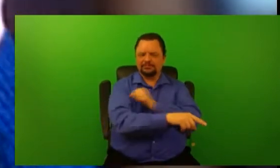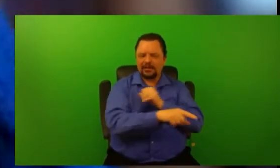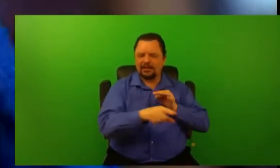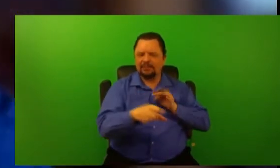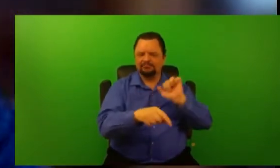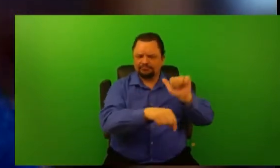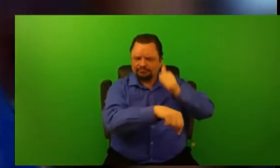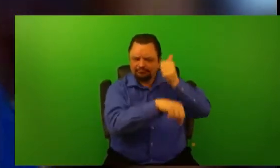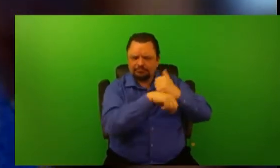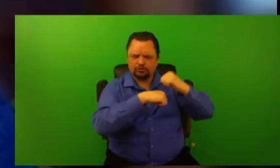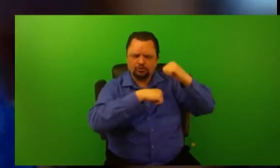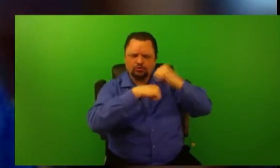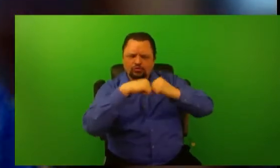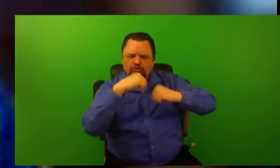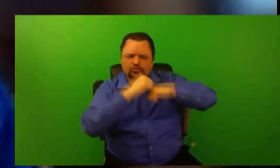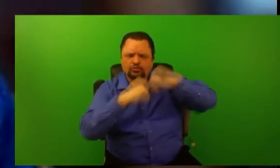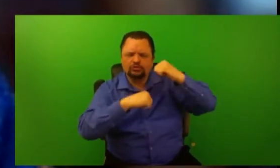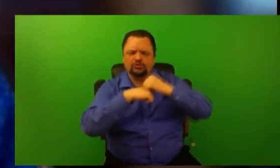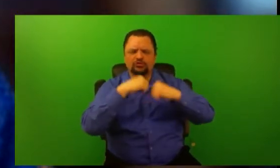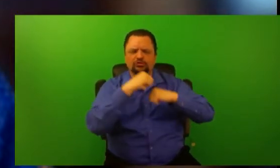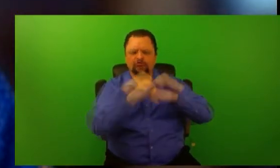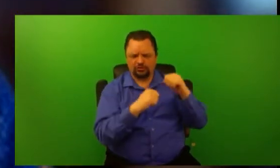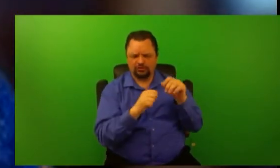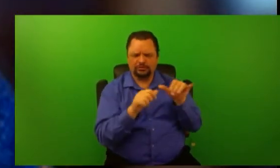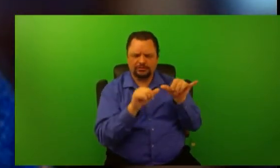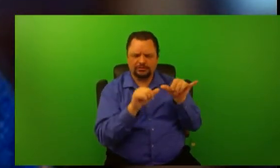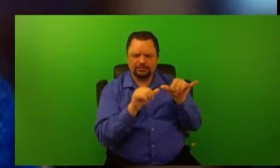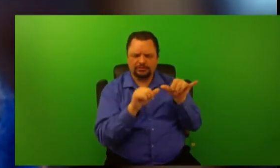there that allows